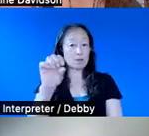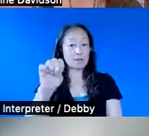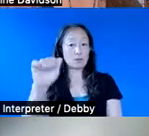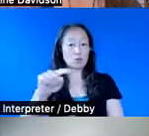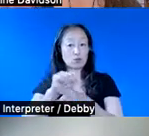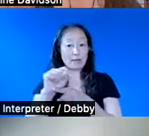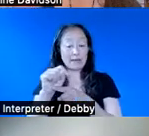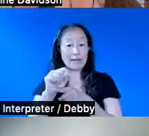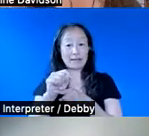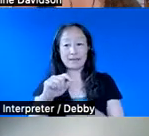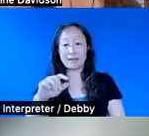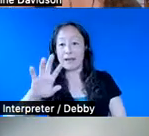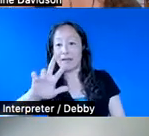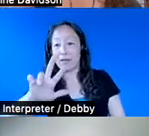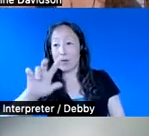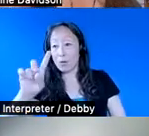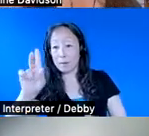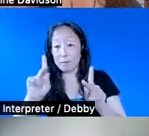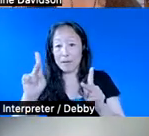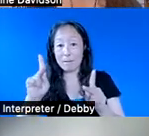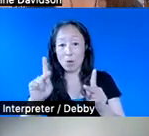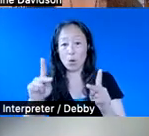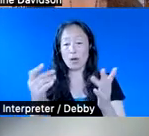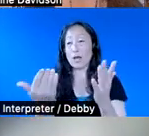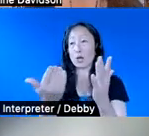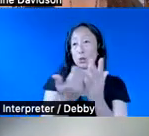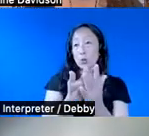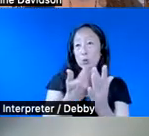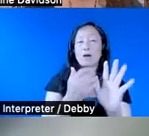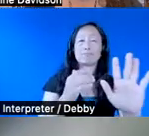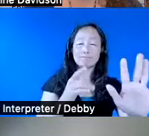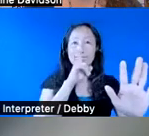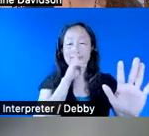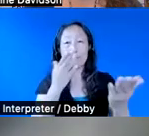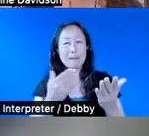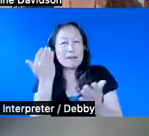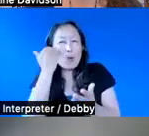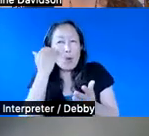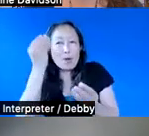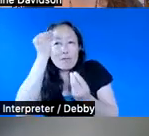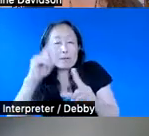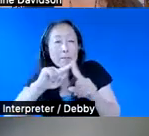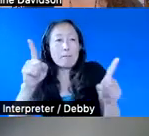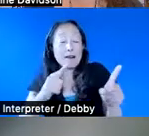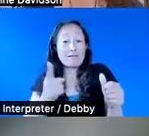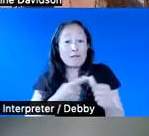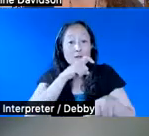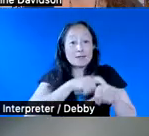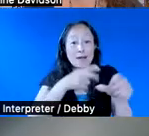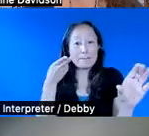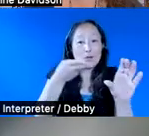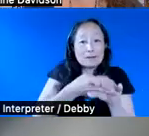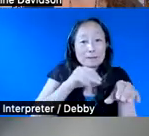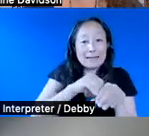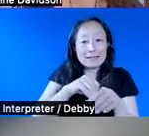new information, but within the context of a 40-hour training, it's new. And then 3 are not sure. And then was that